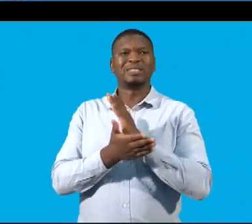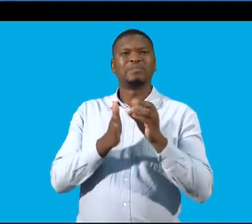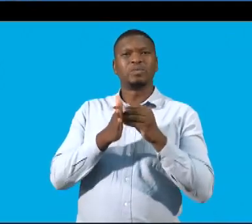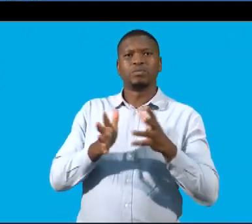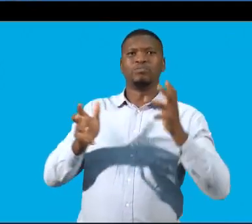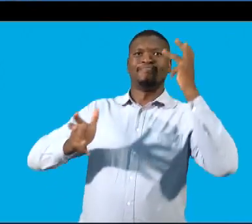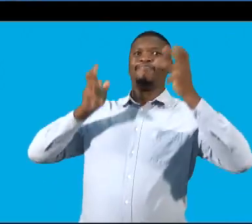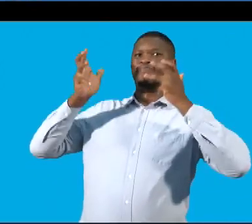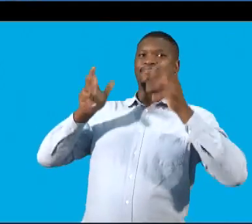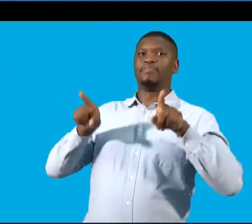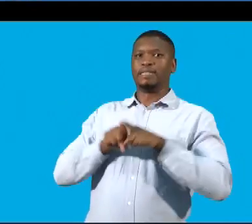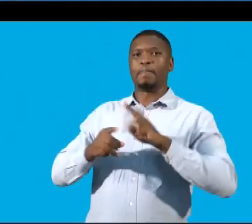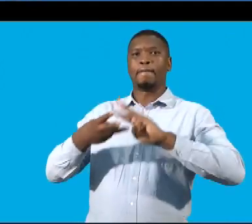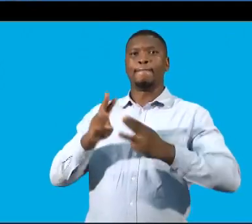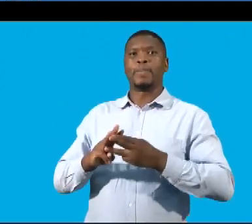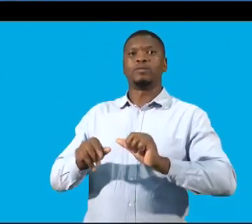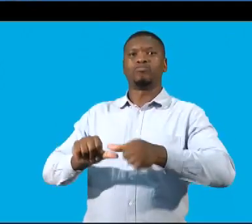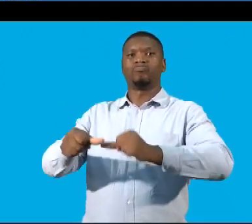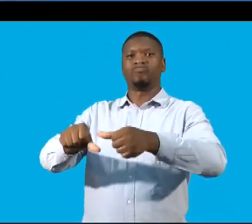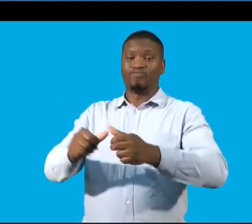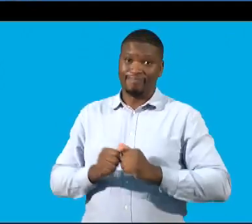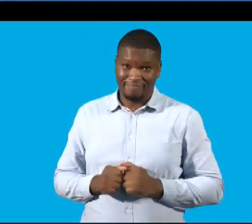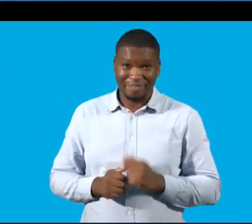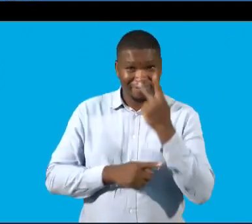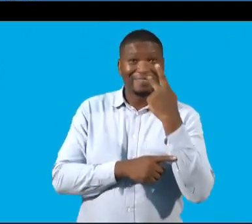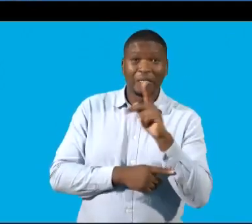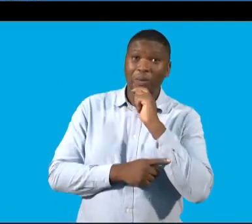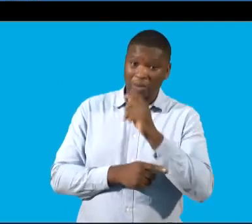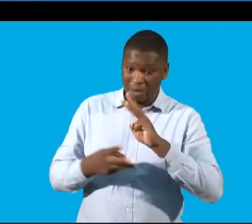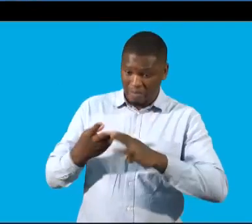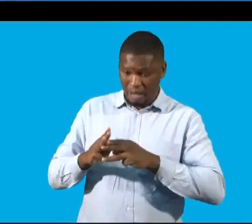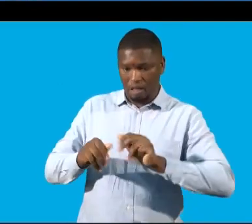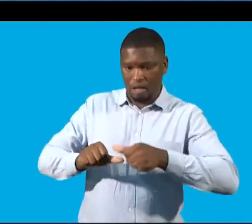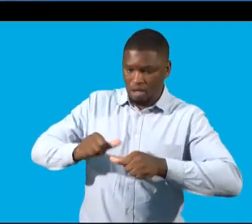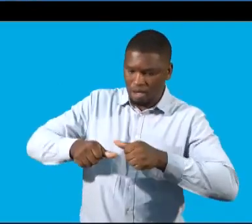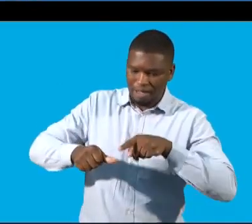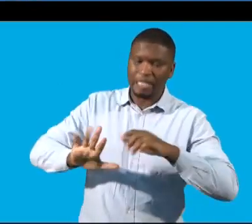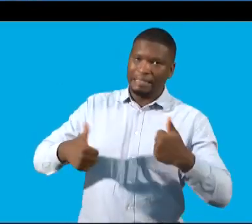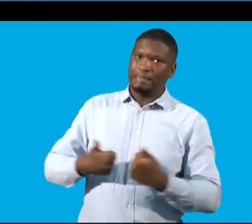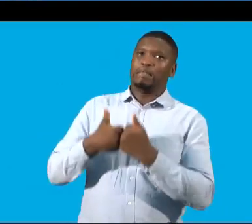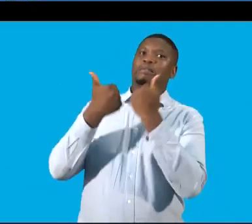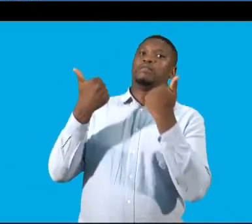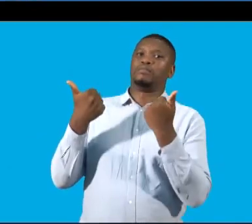learners confuse the formulas that they're supposed to use. So you can see that formulas are a big part of